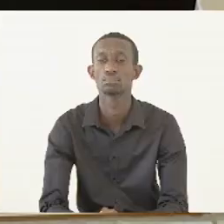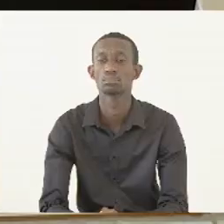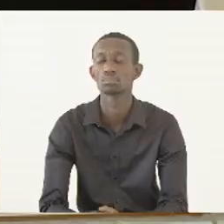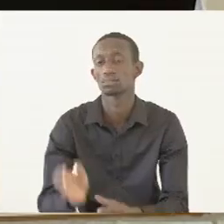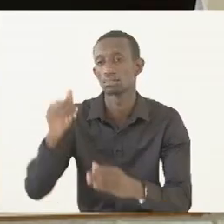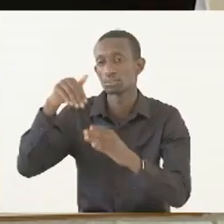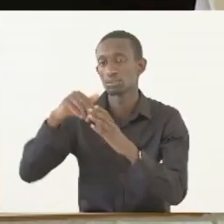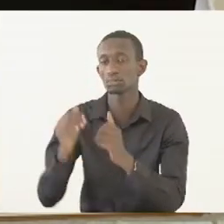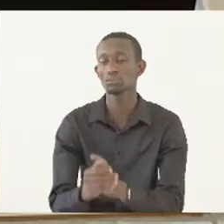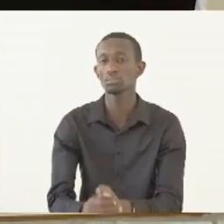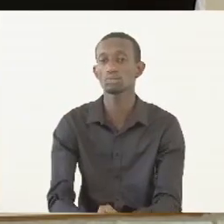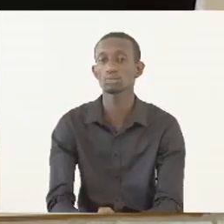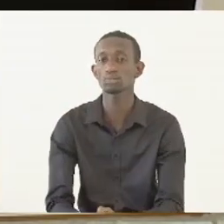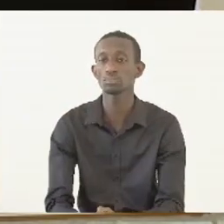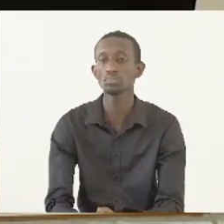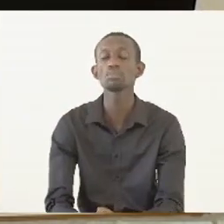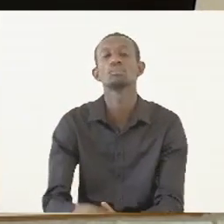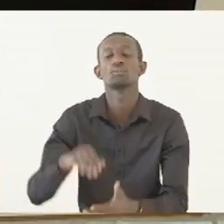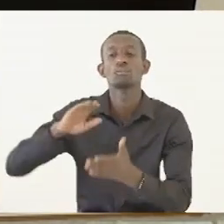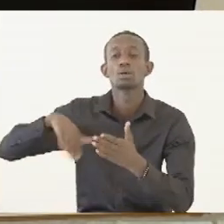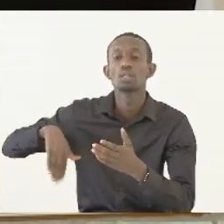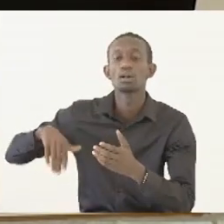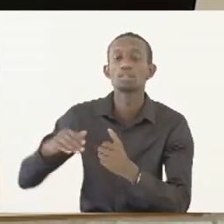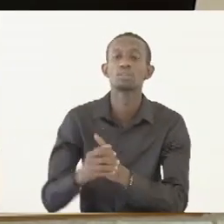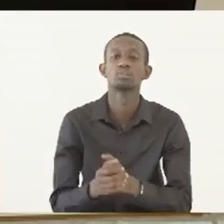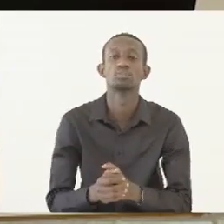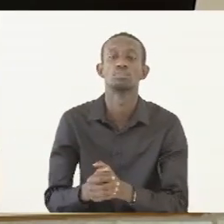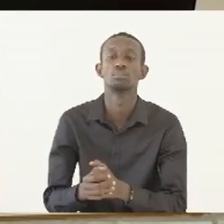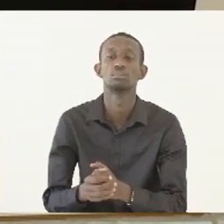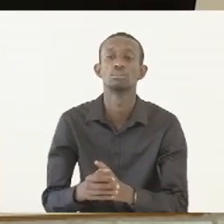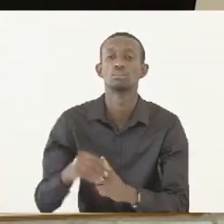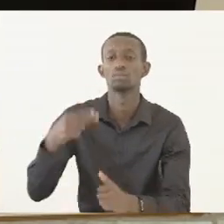in the last shell.